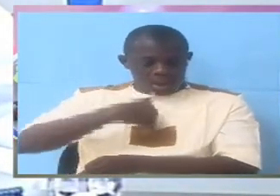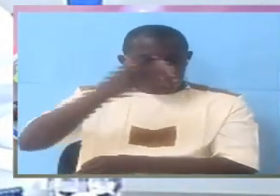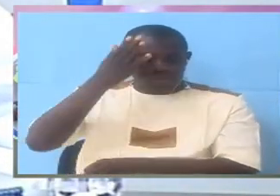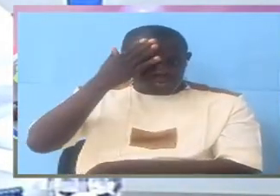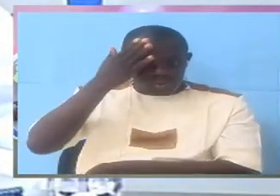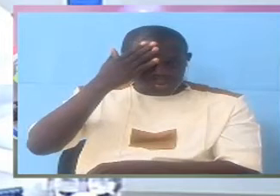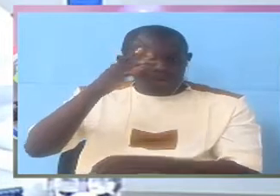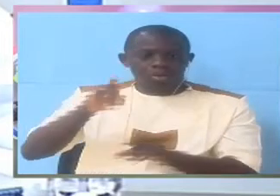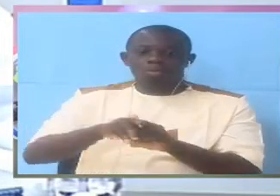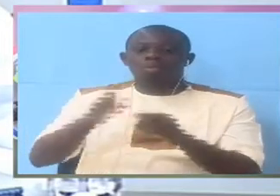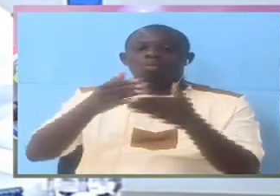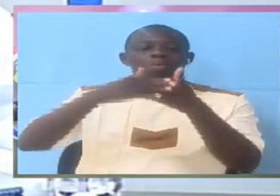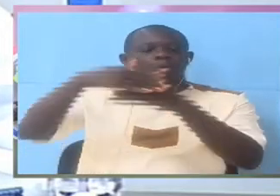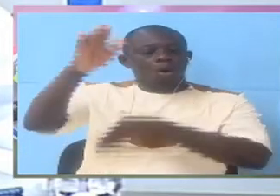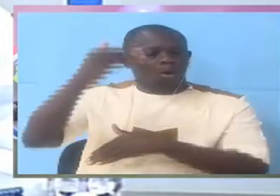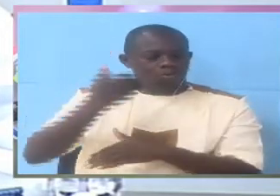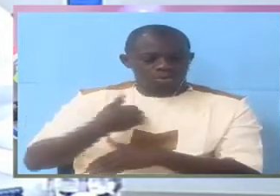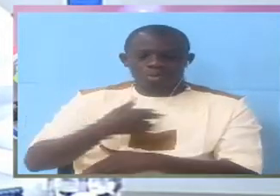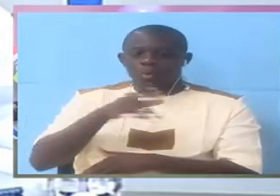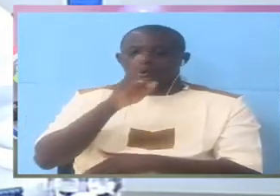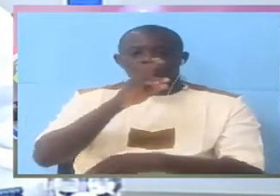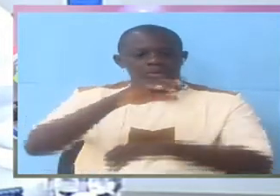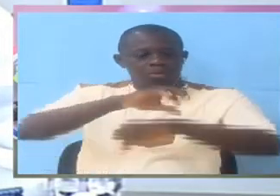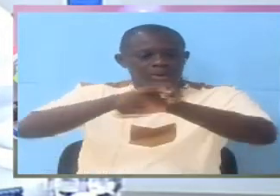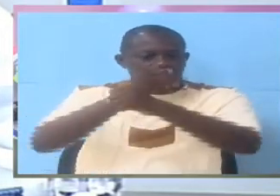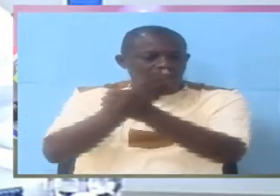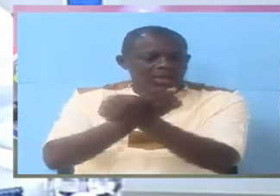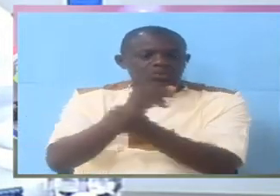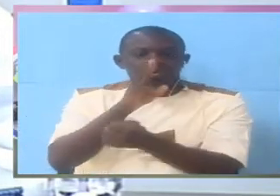them were picked by the state guards. Most of them.